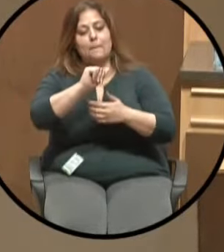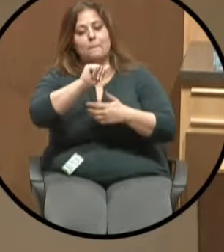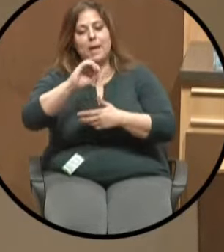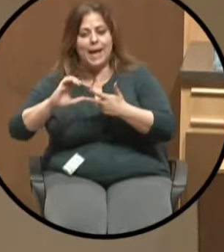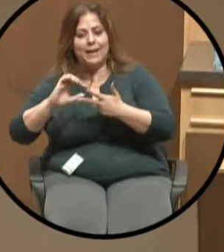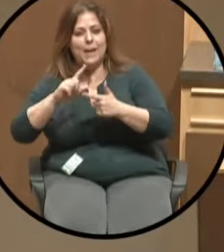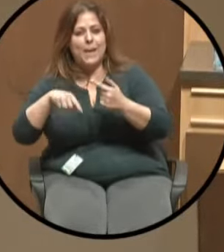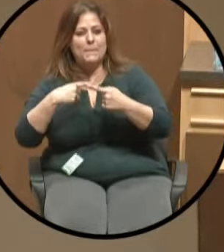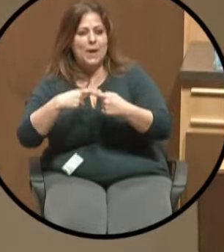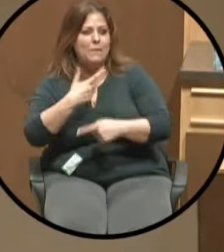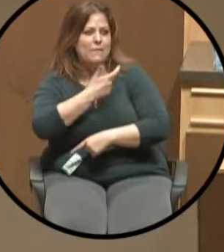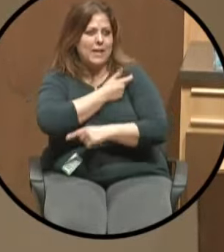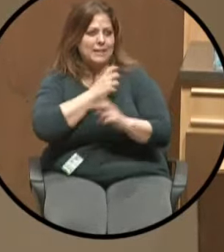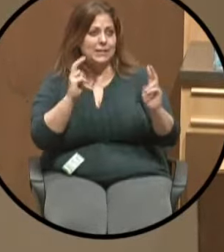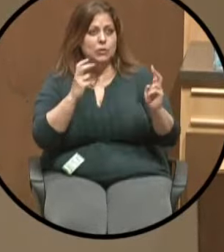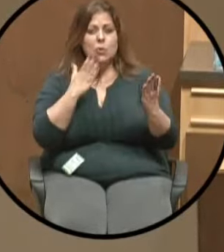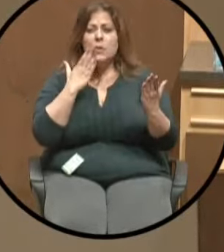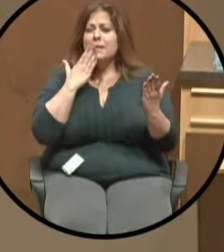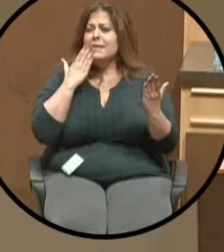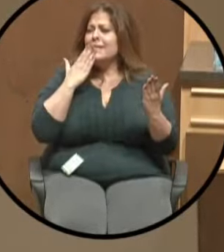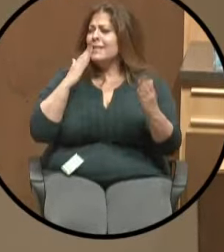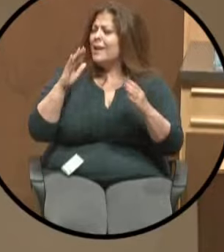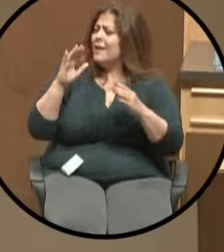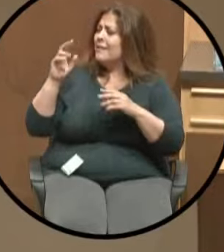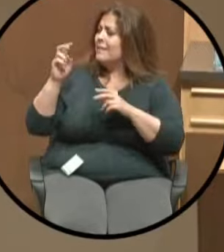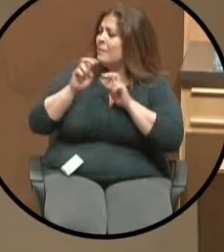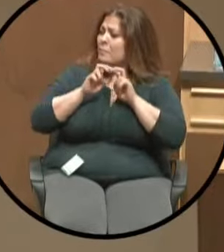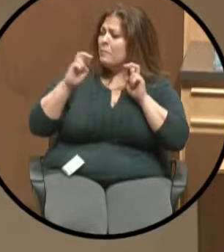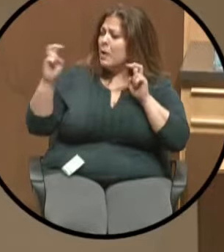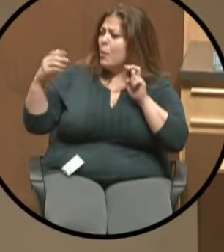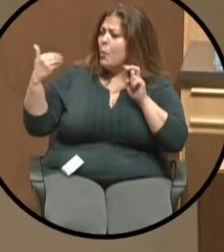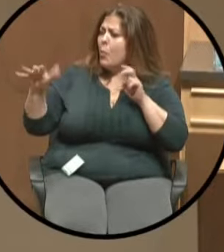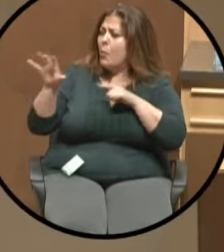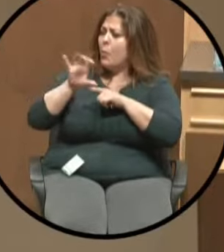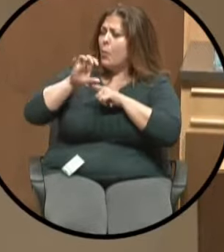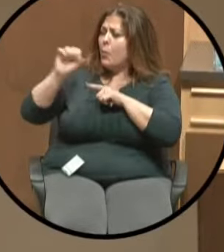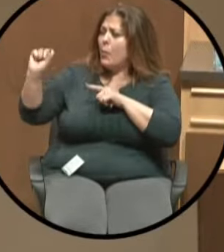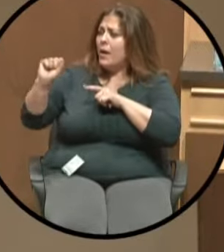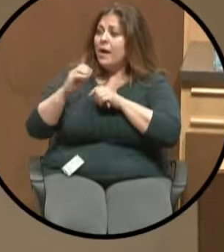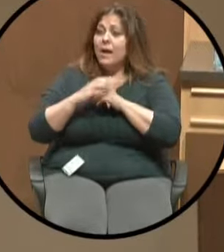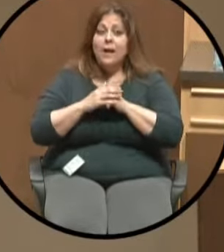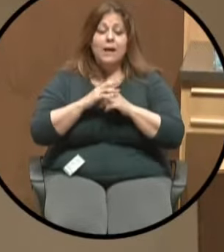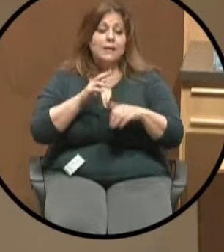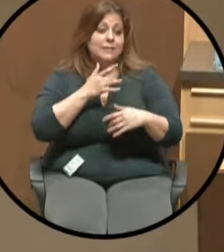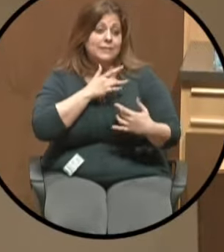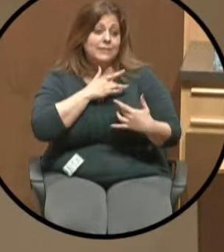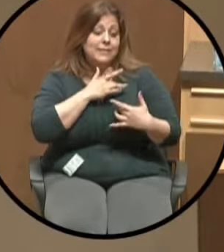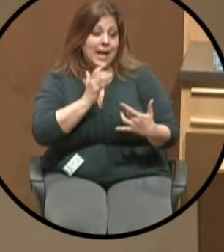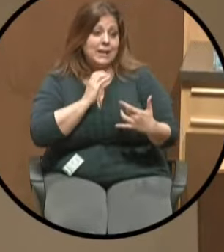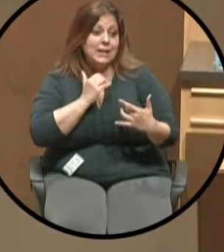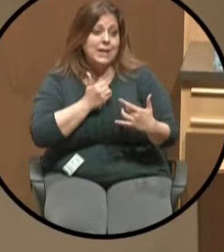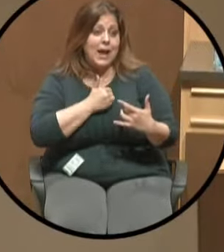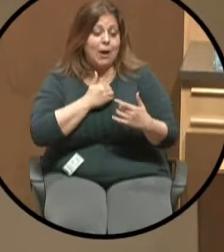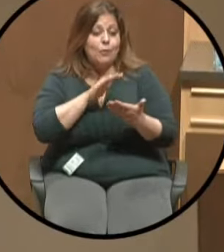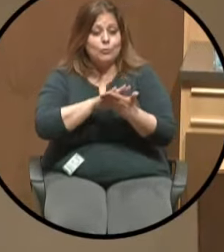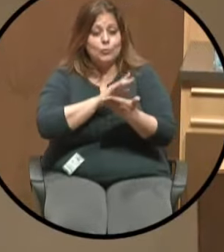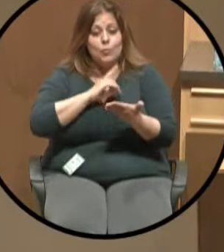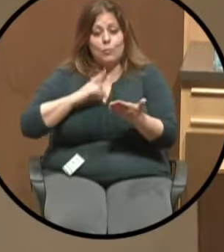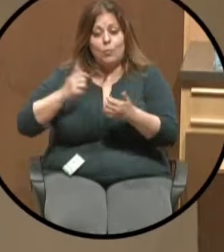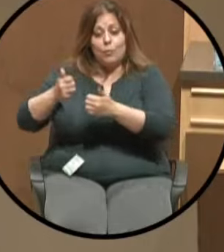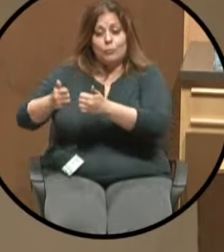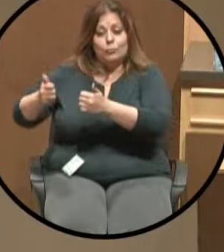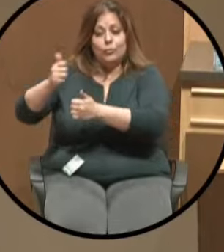So I want to thank our outstanding panel. I would be calling on our school board chair, Teresa Jacobs, to close us out. She